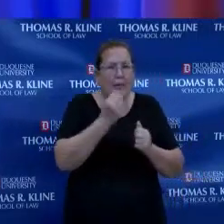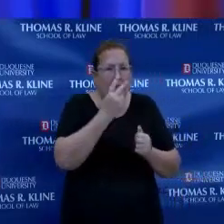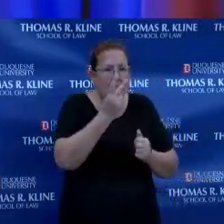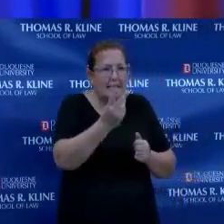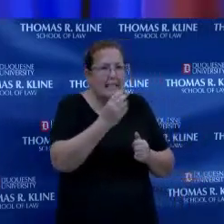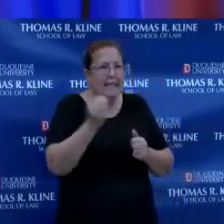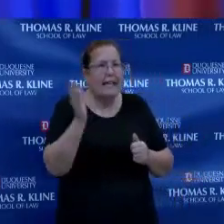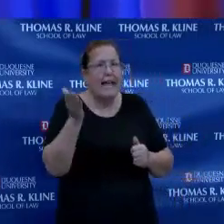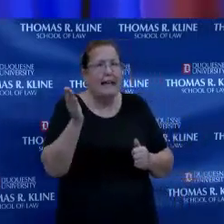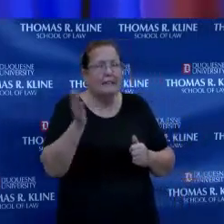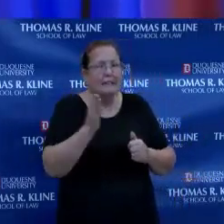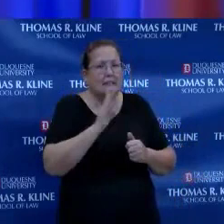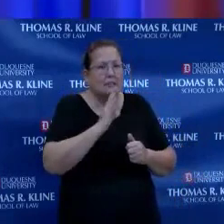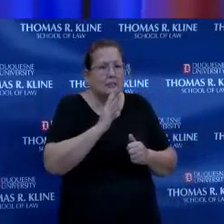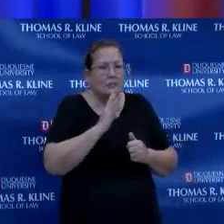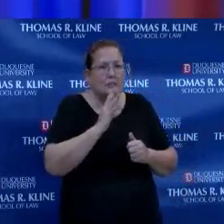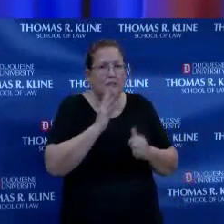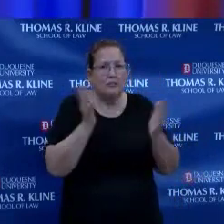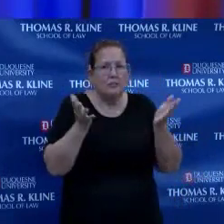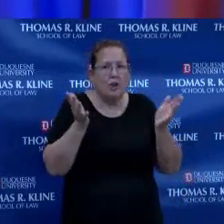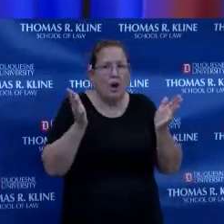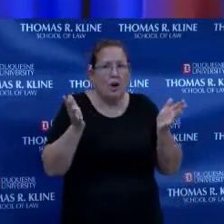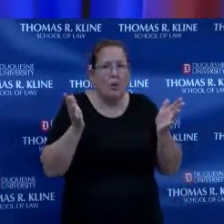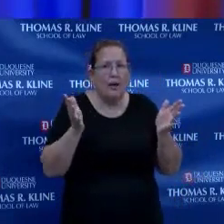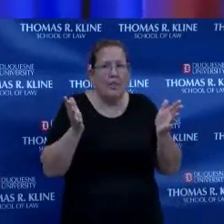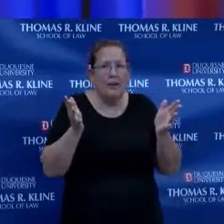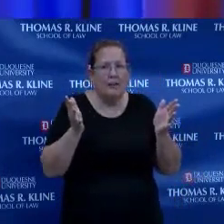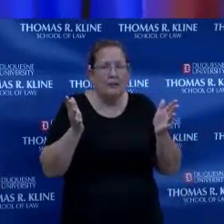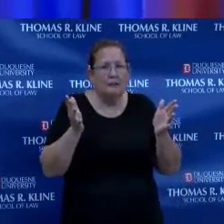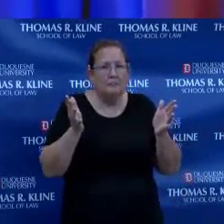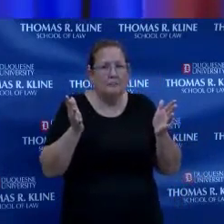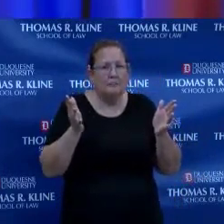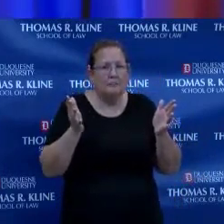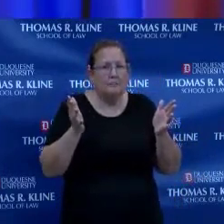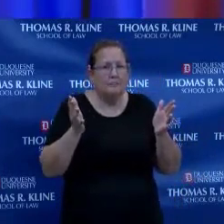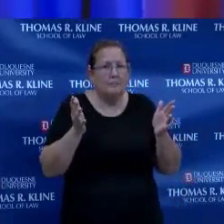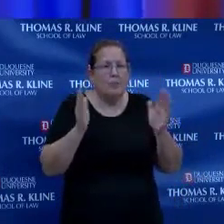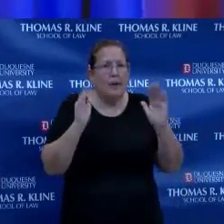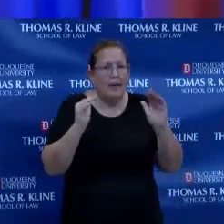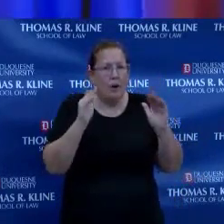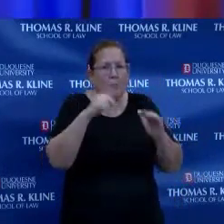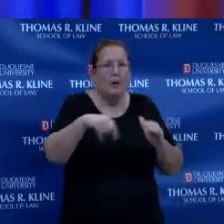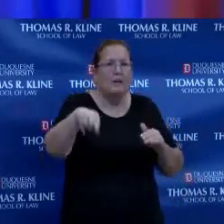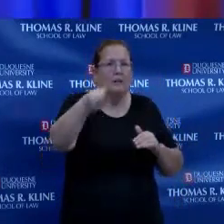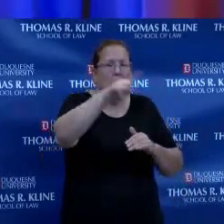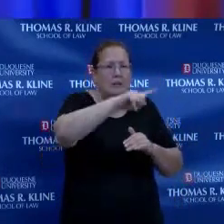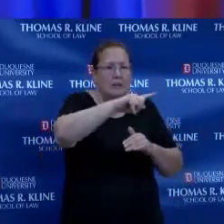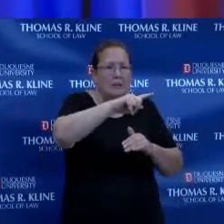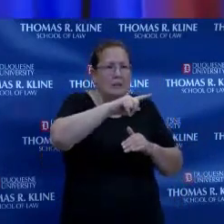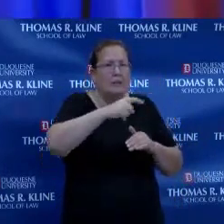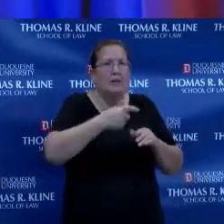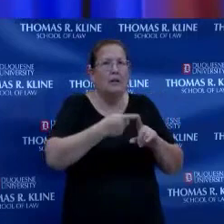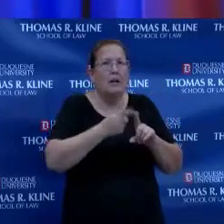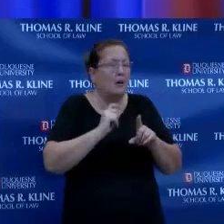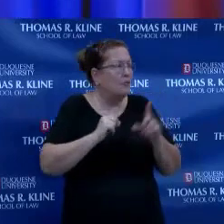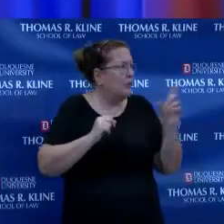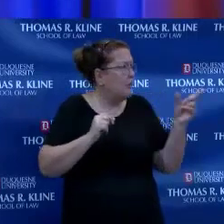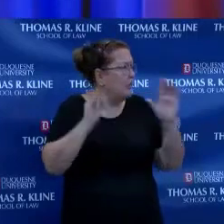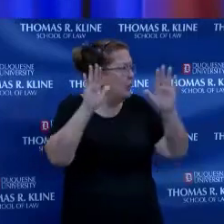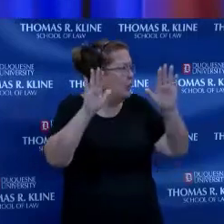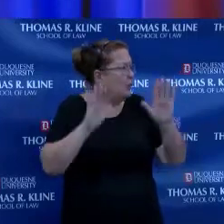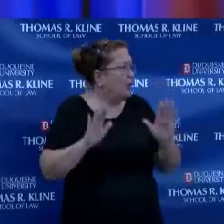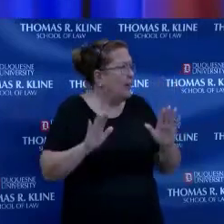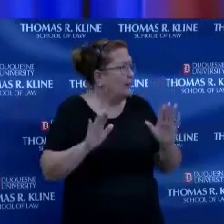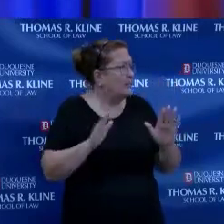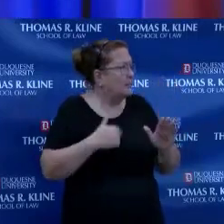all benefit from this education in the way, Tom, that the world has benefited from your great achievements. Can we